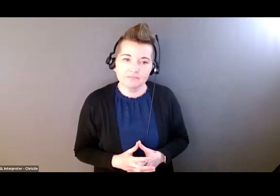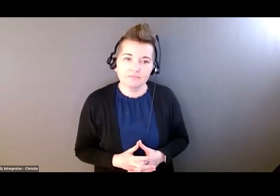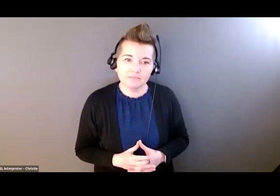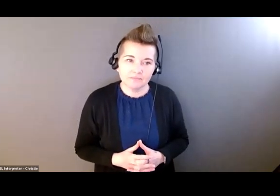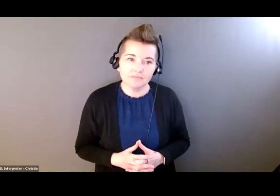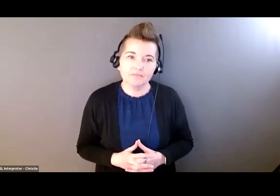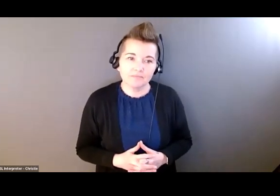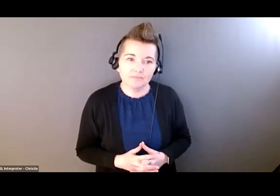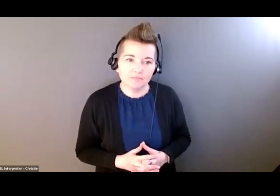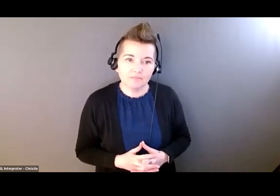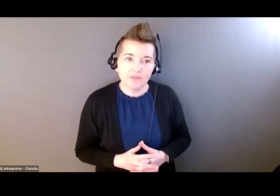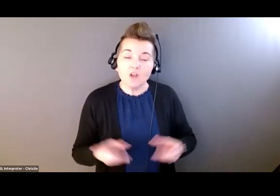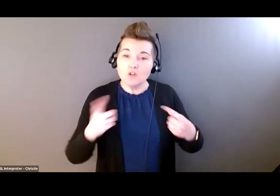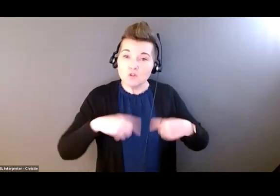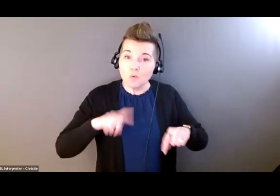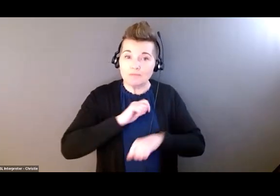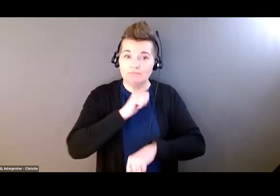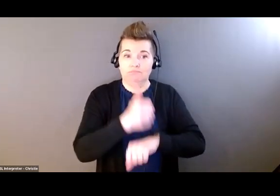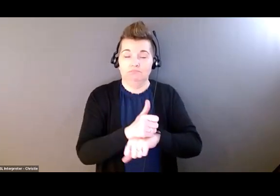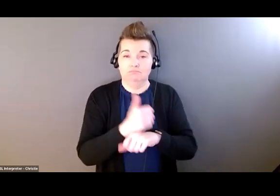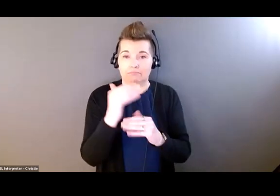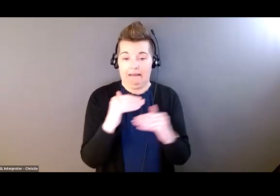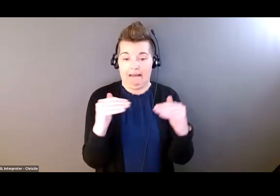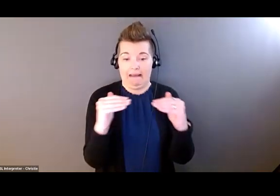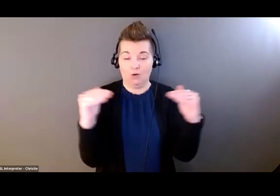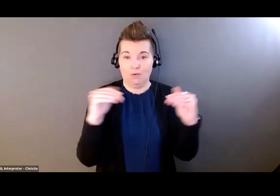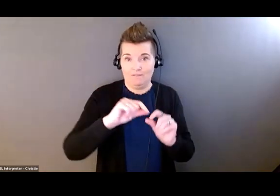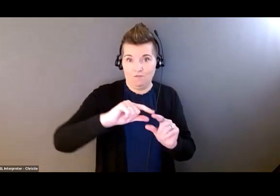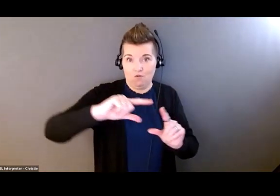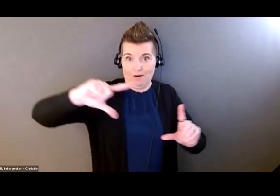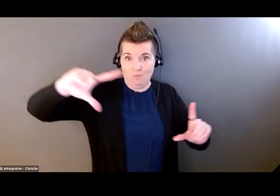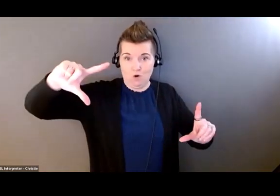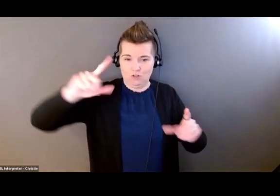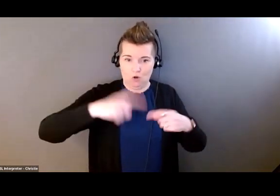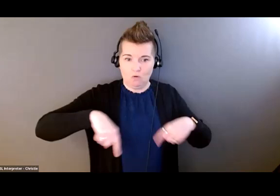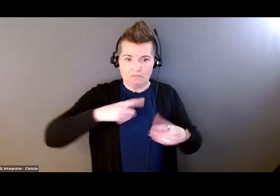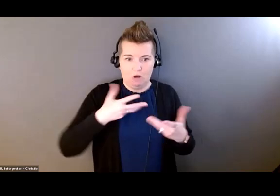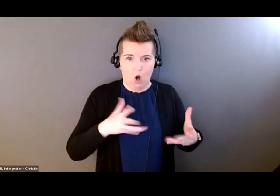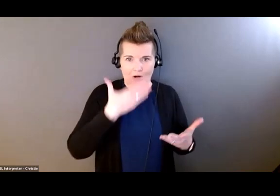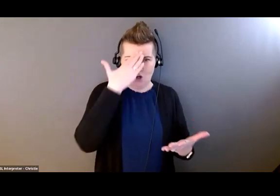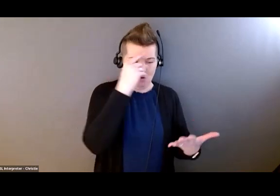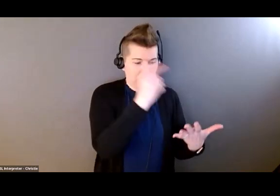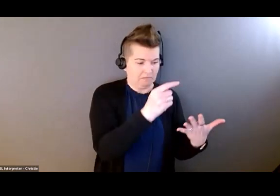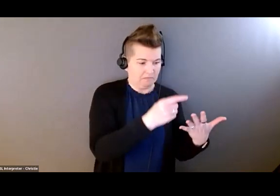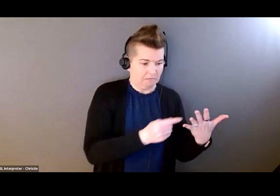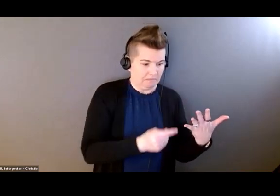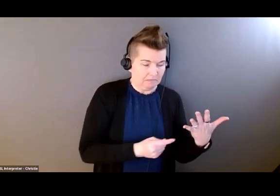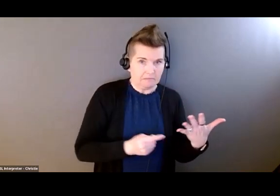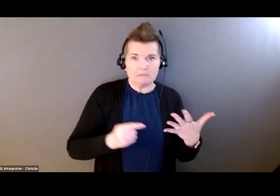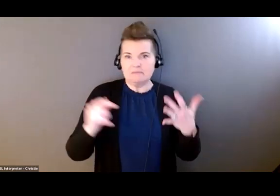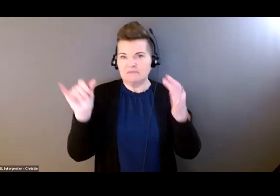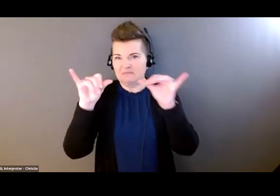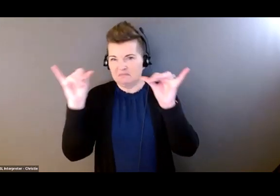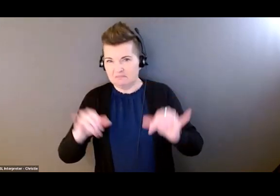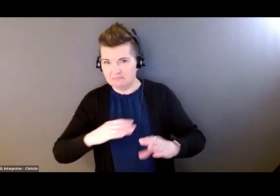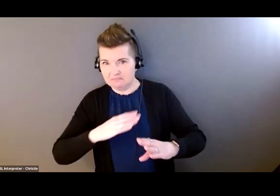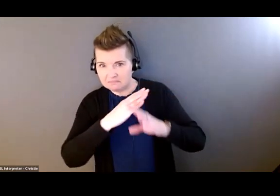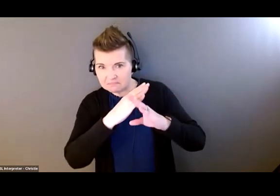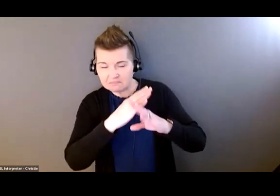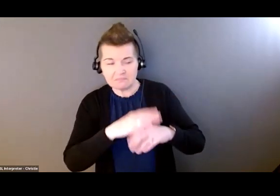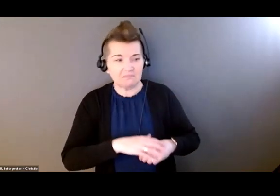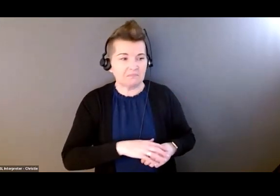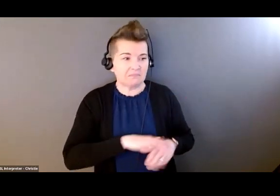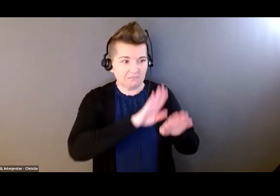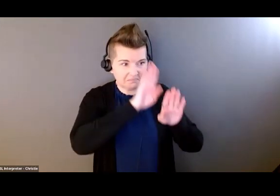So to connect this back to the equity framework, what it did was give us language for things we were already learning through